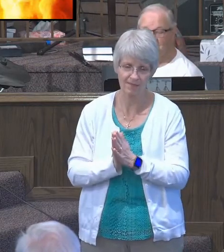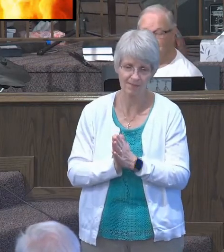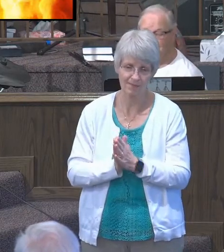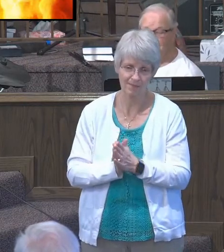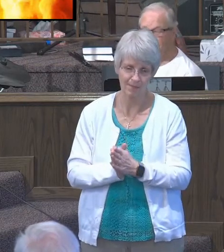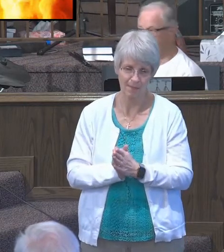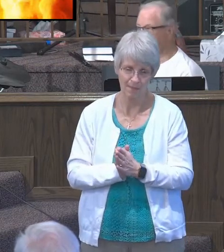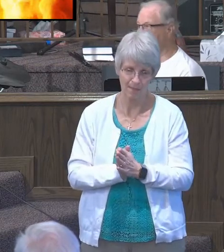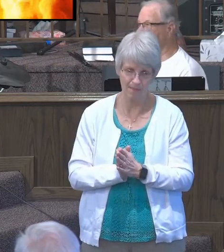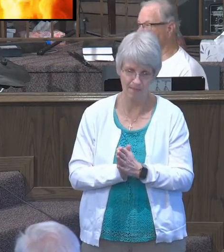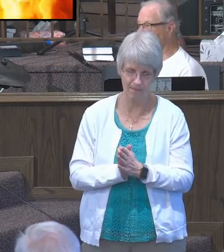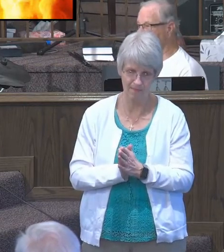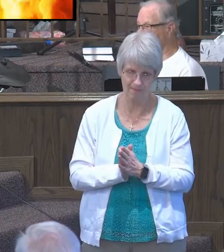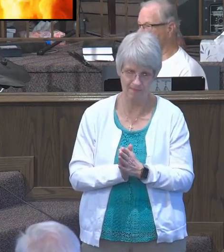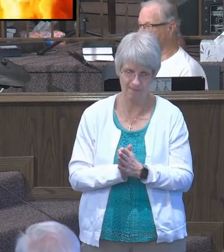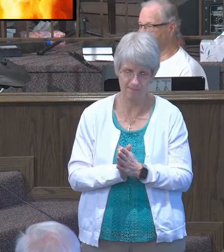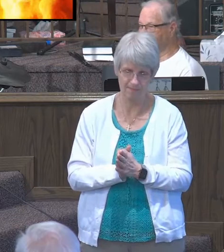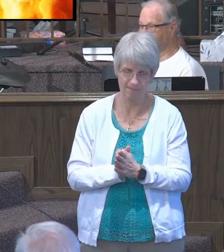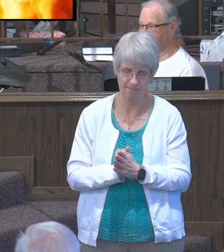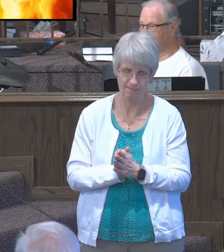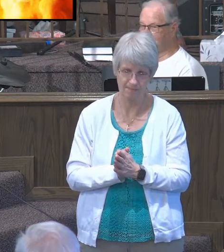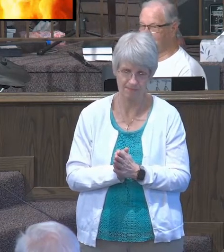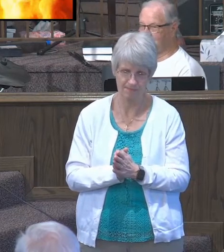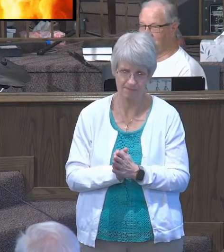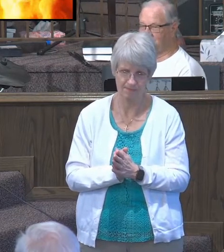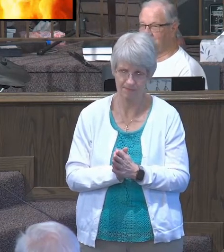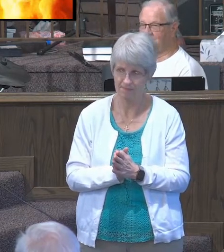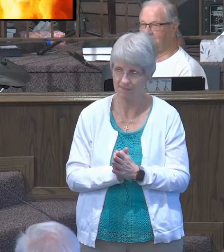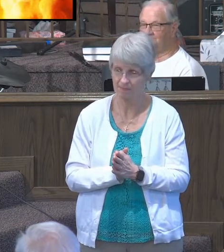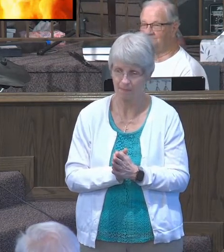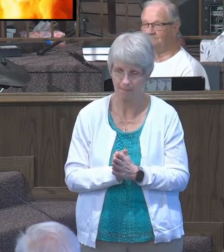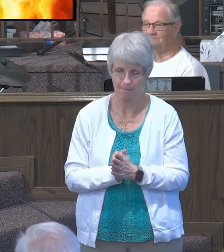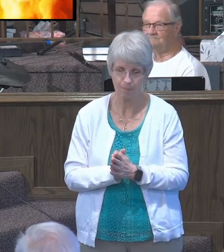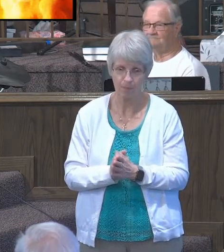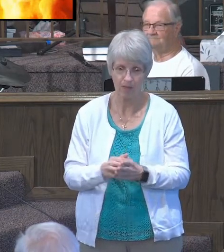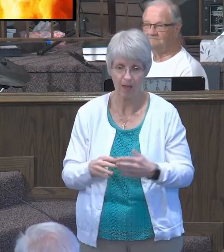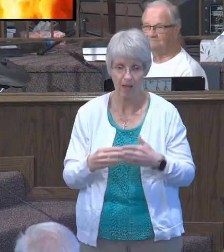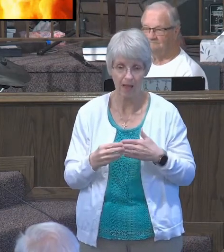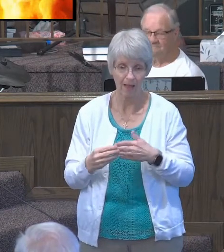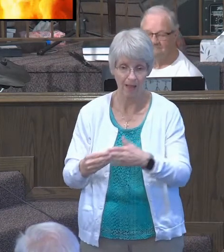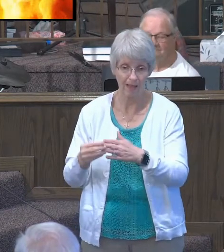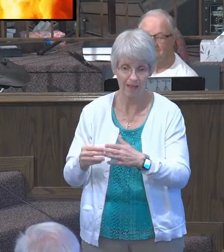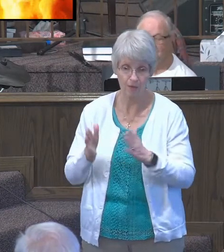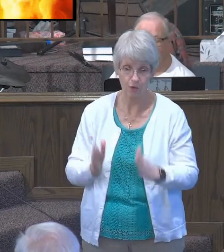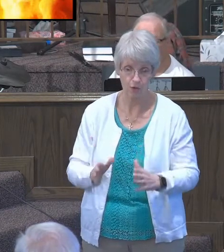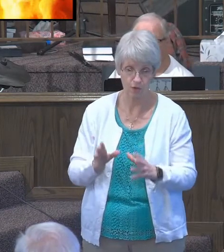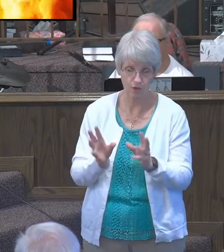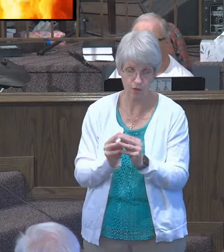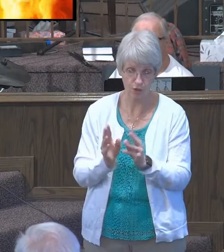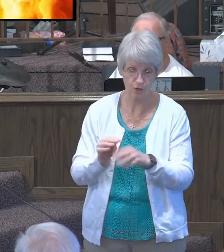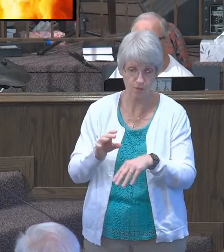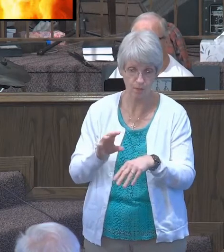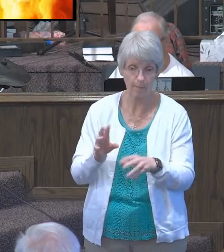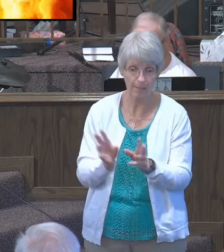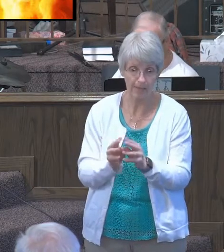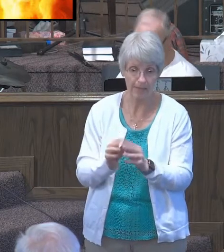sing. We did meet this week as the kind of the COVID leadership team, and we talked through some